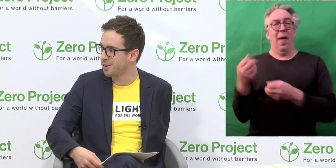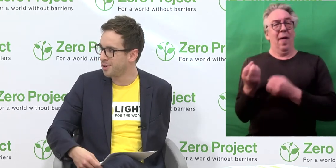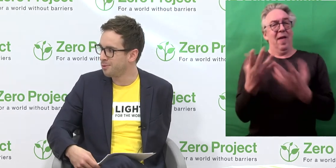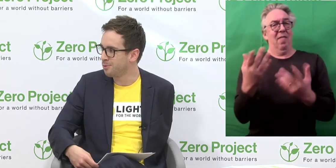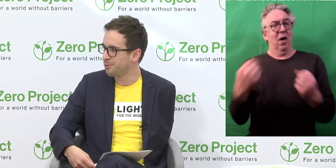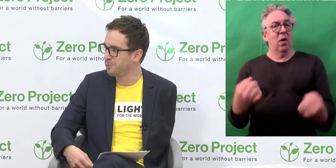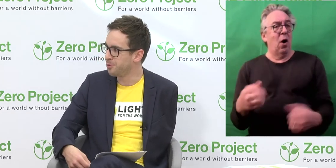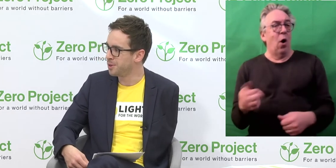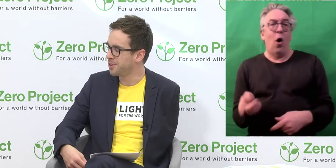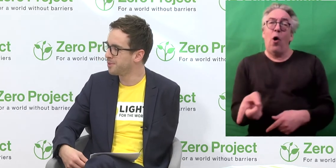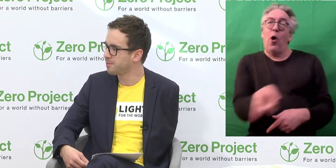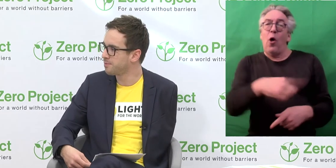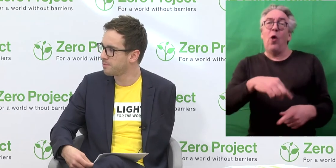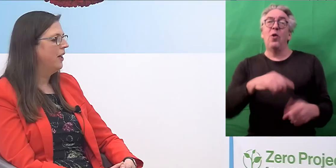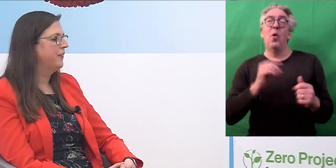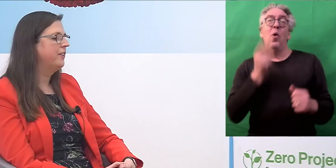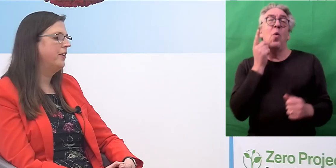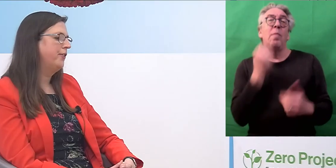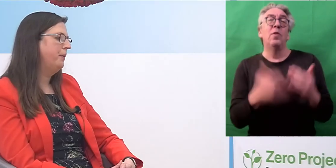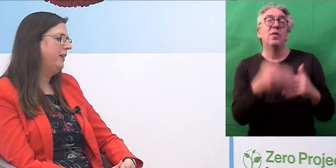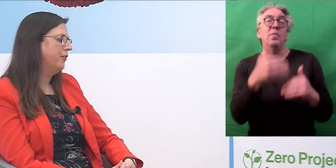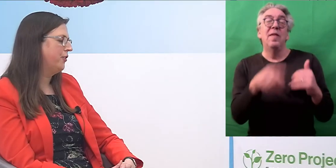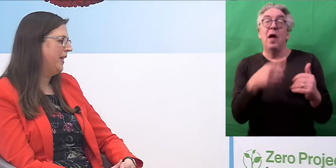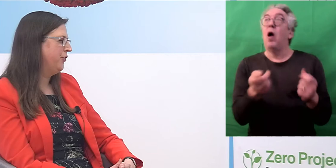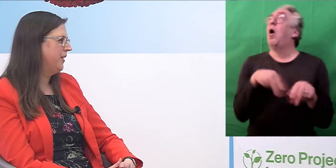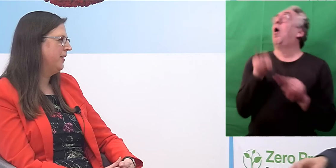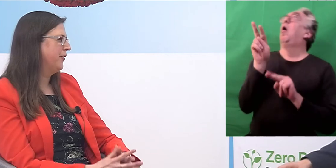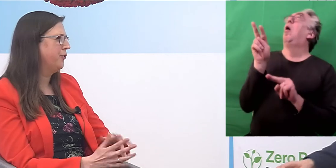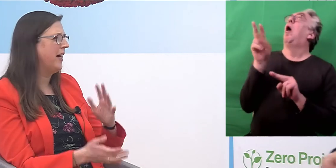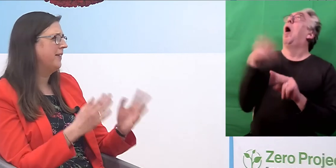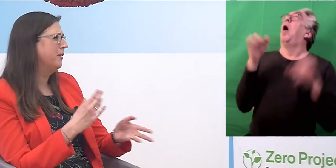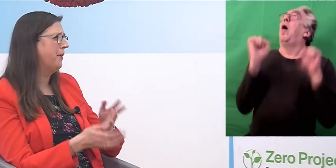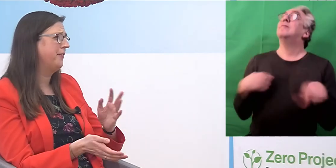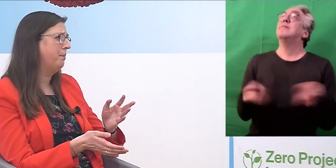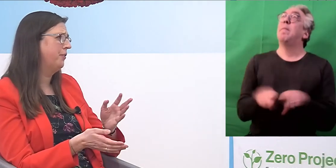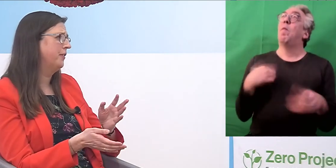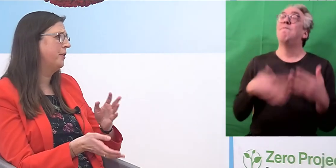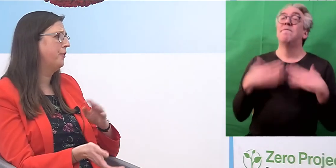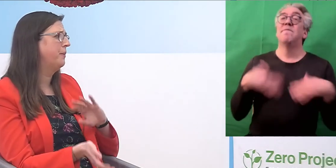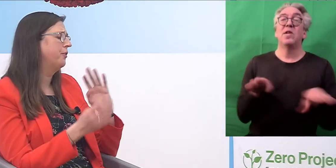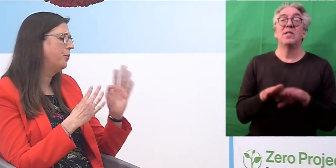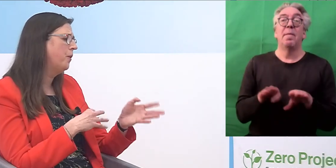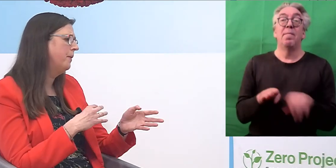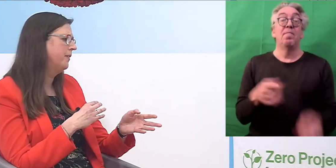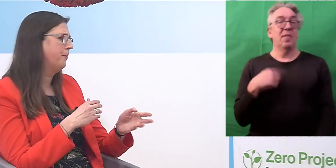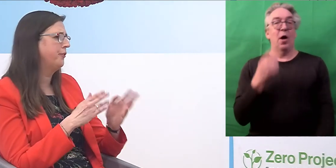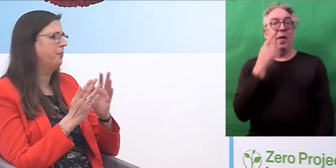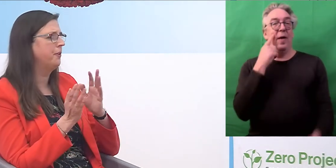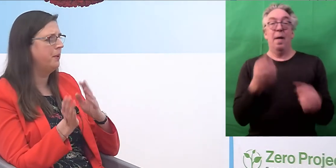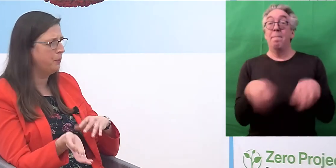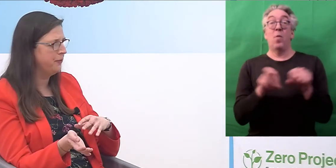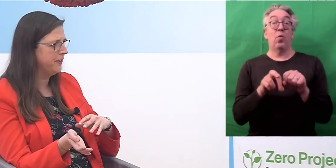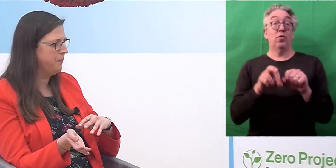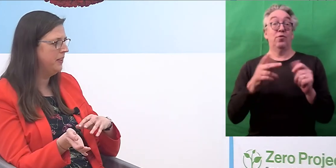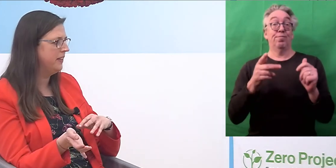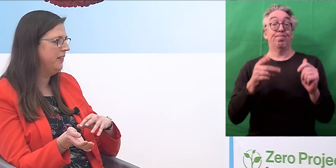think do we need? I think there needs to be a change in the societal perception, the perception on women, the perception on